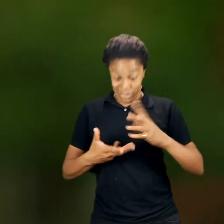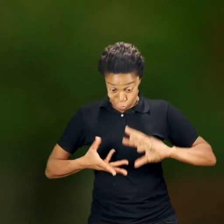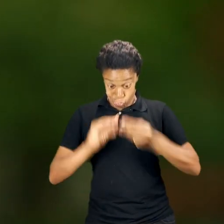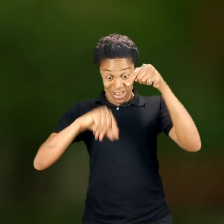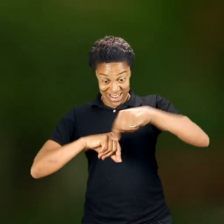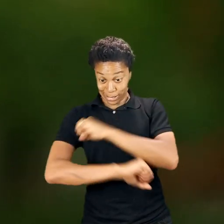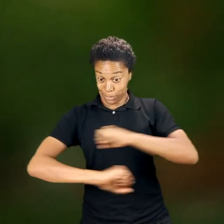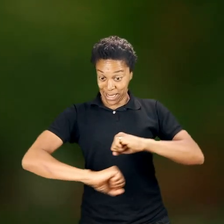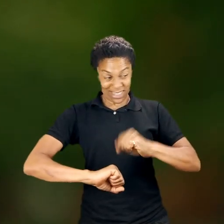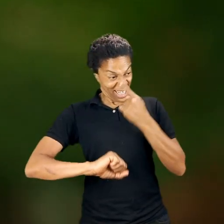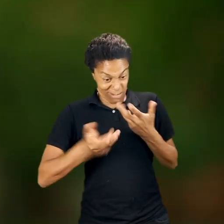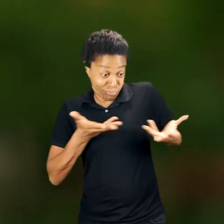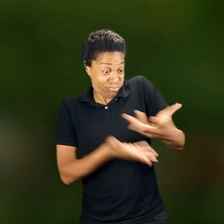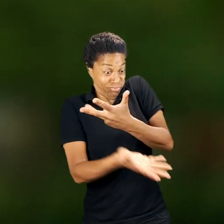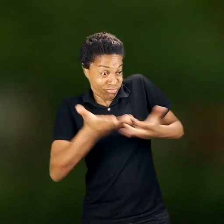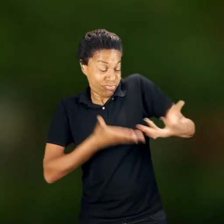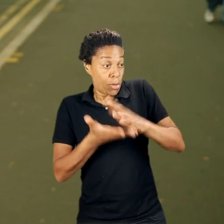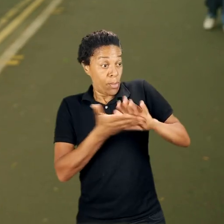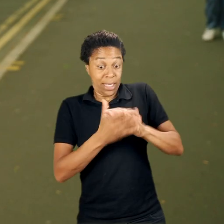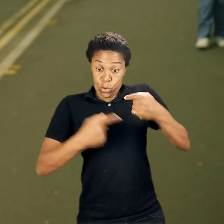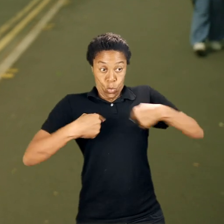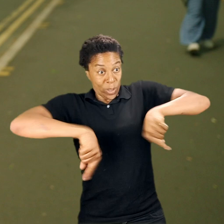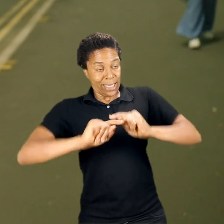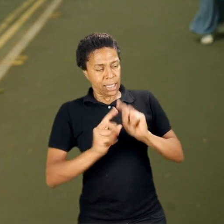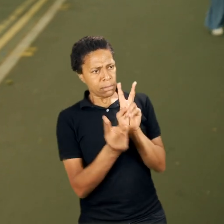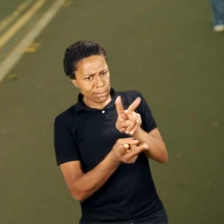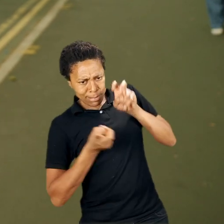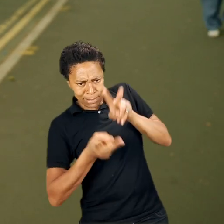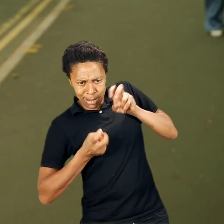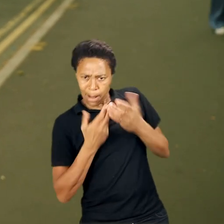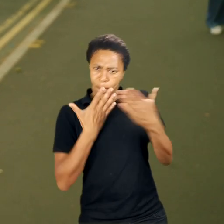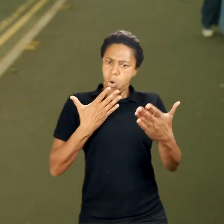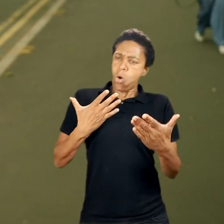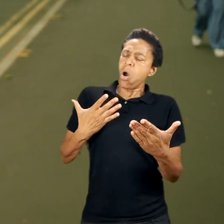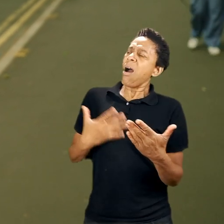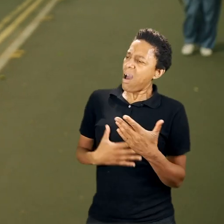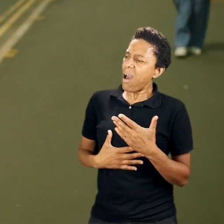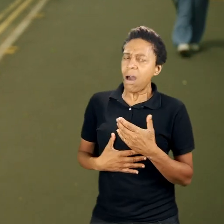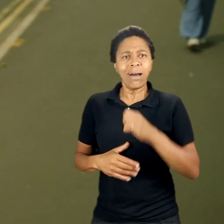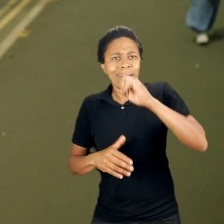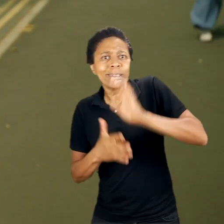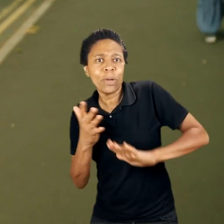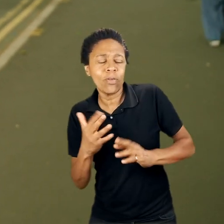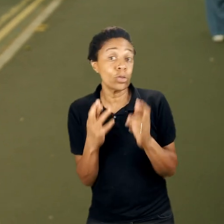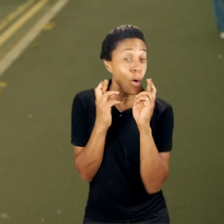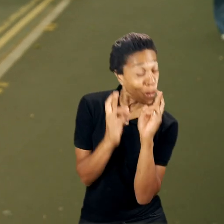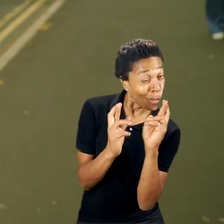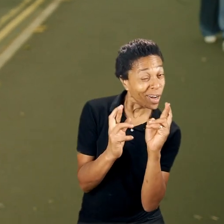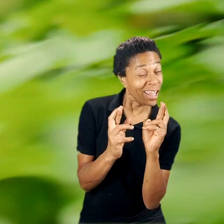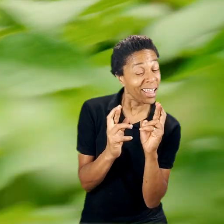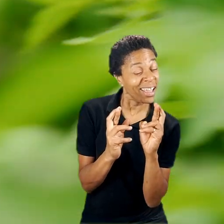space that that is being created to talk as well which means that we're gonna hear more new things and and and experience